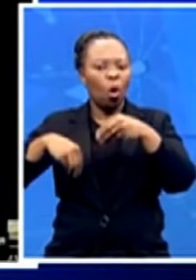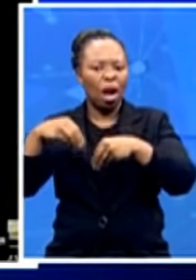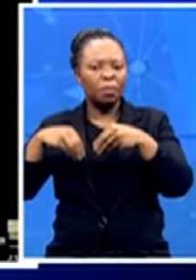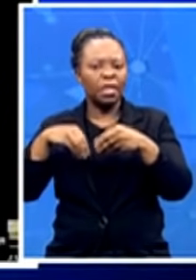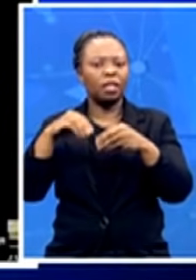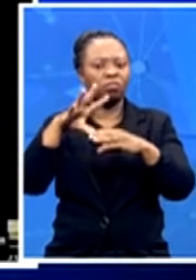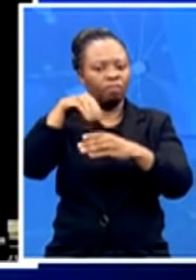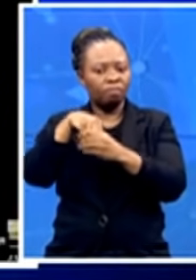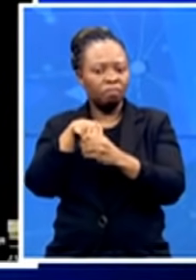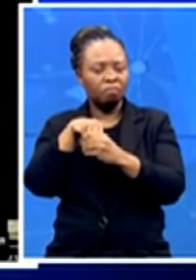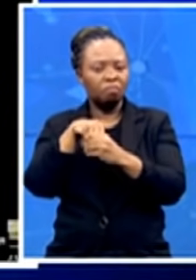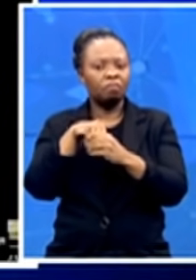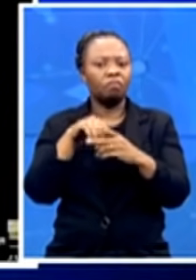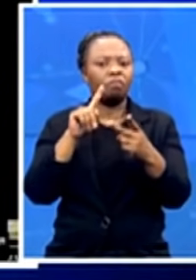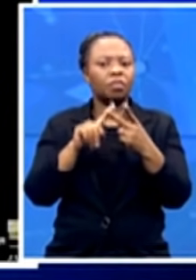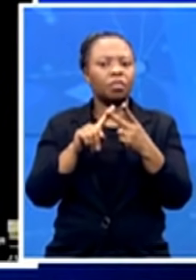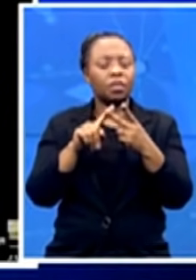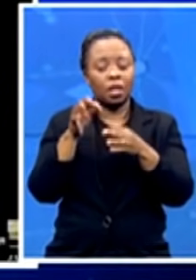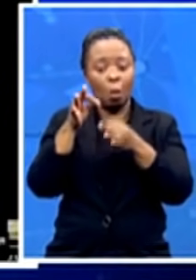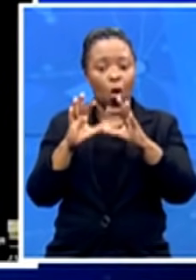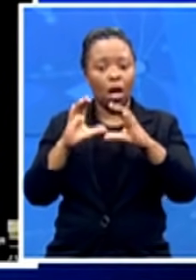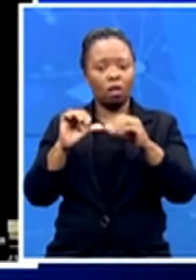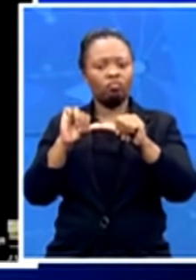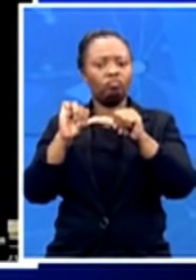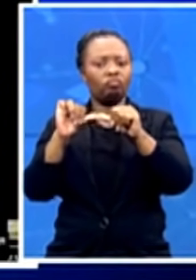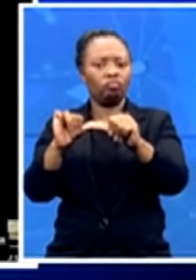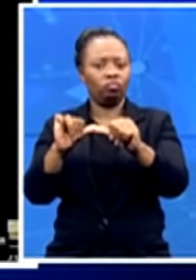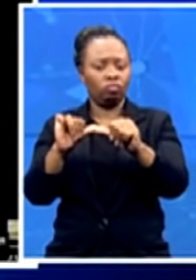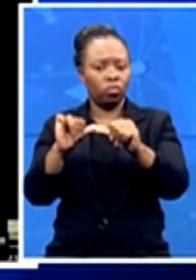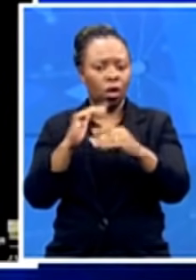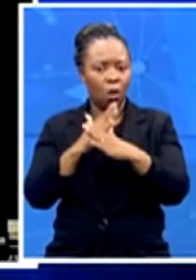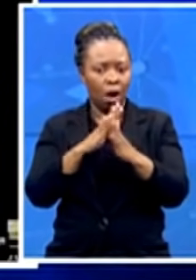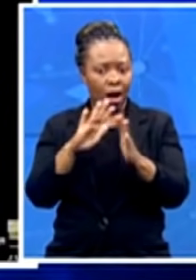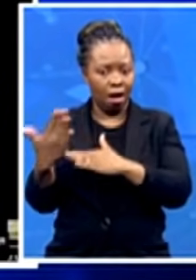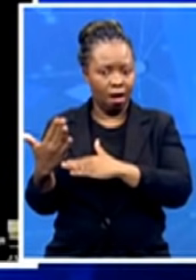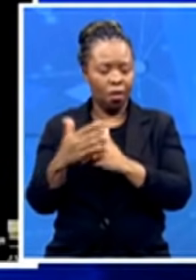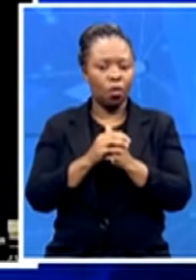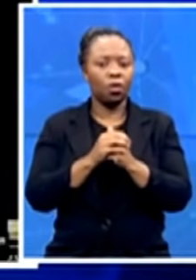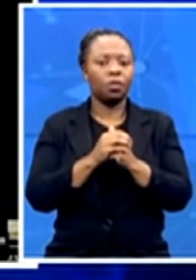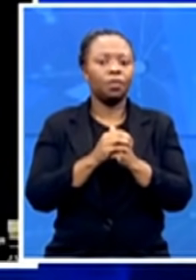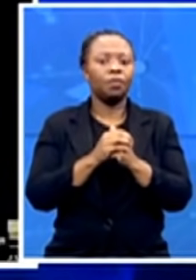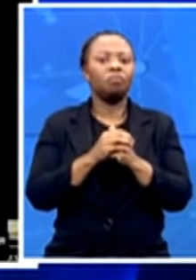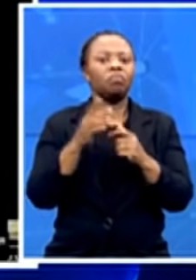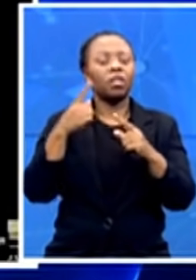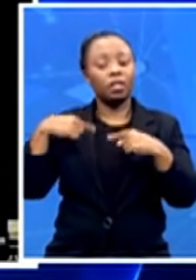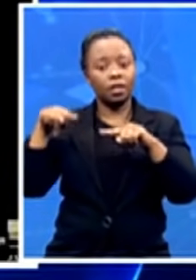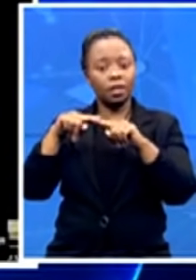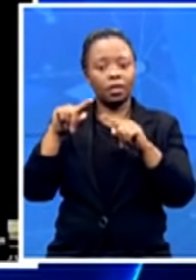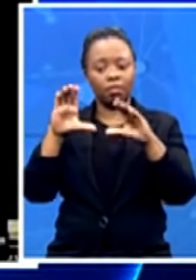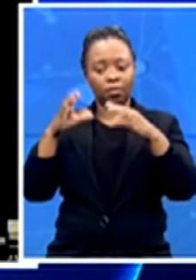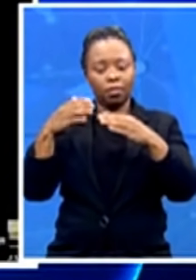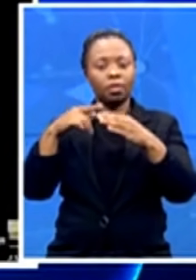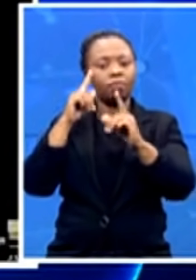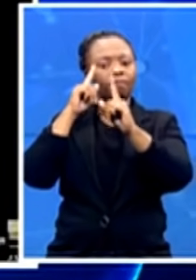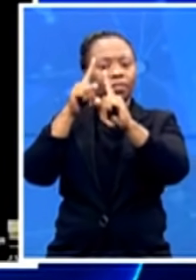political party, and the moral high ground it sought to hold. Arising out of this, there was a general